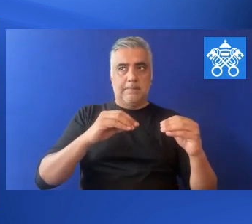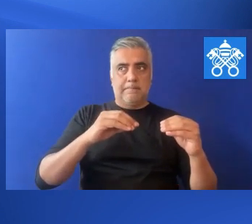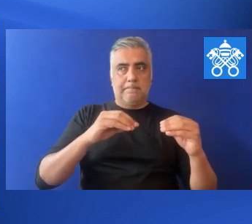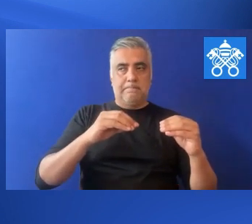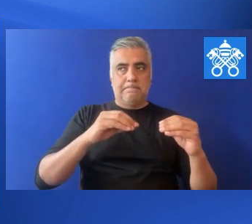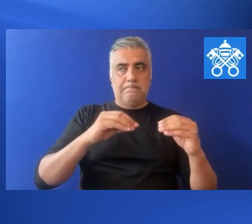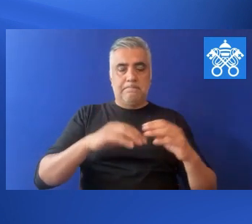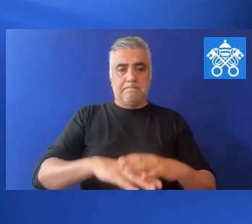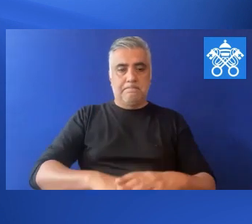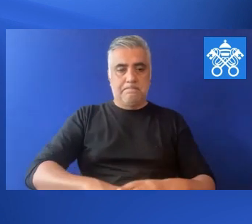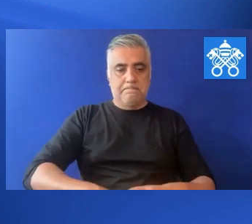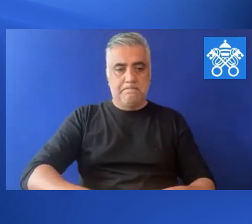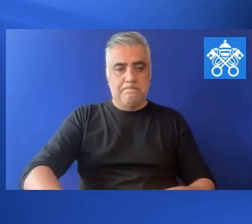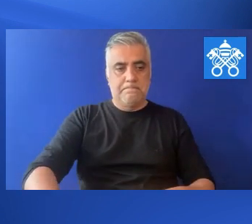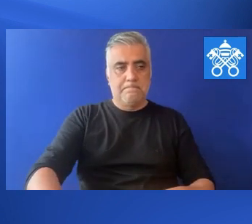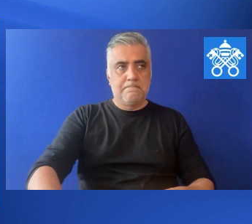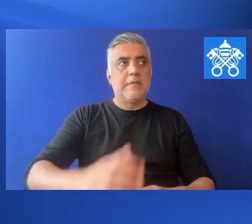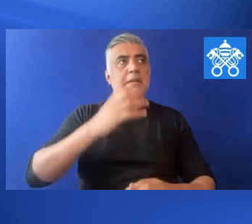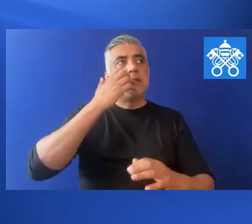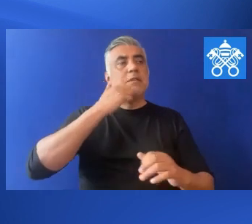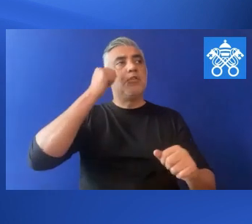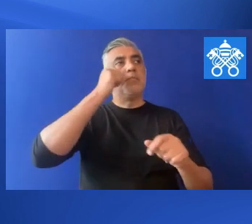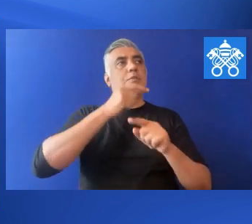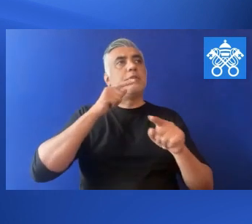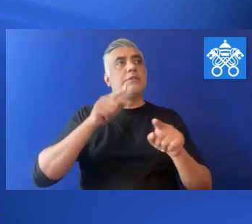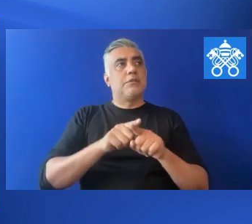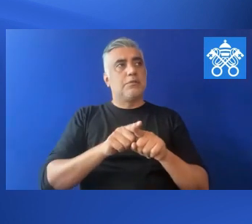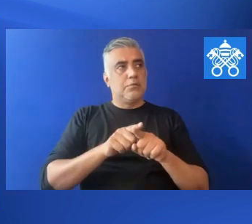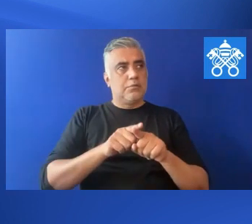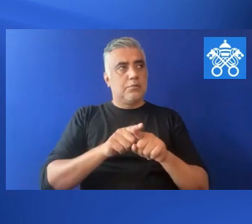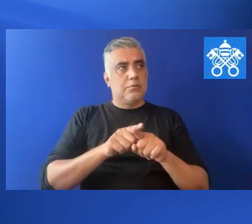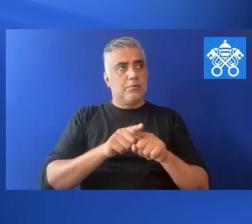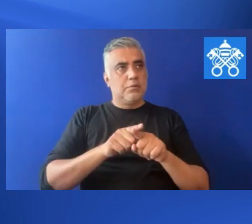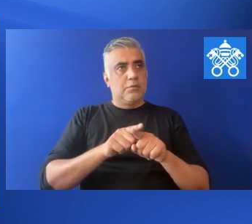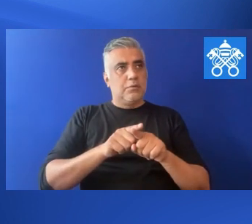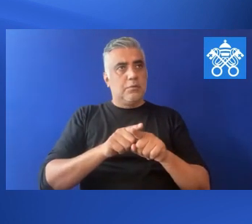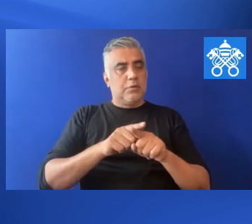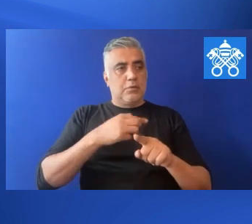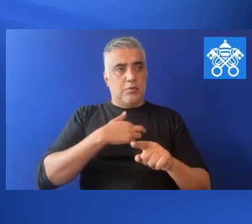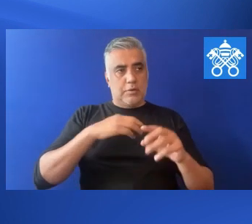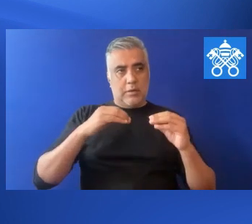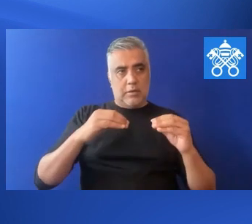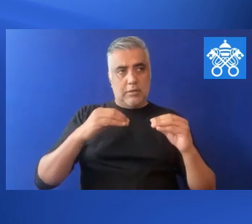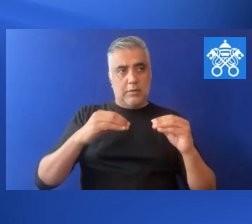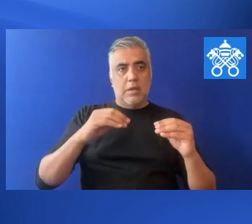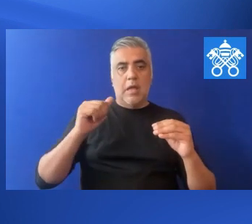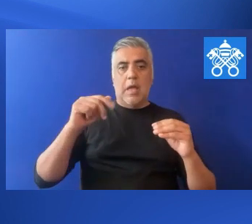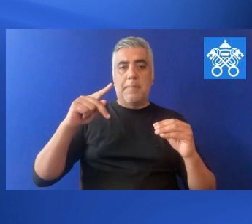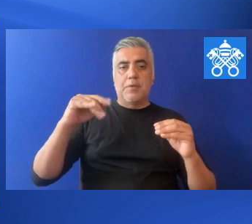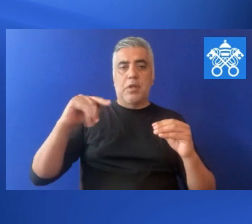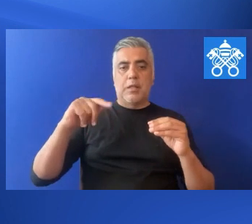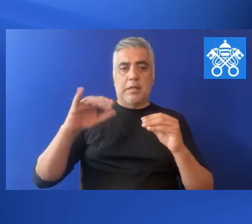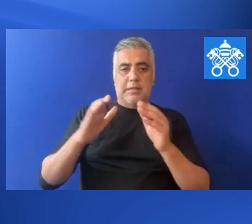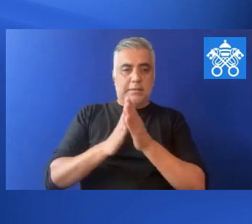the Holy Father's catechesis at the beginning of the audience. Dear brothers and